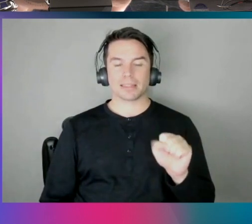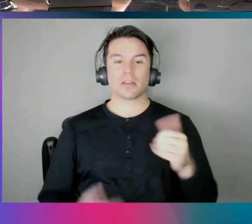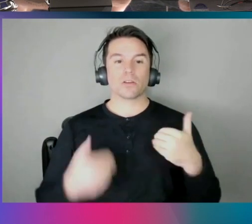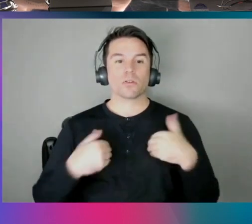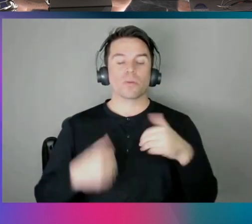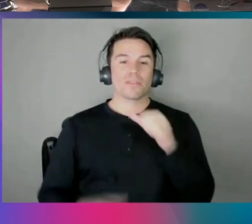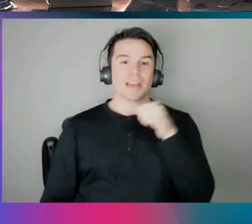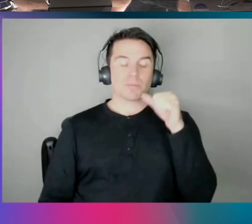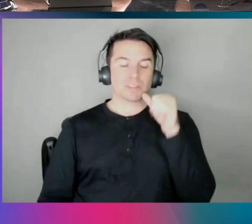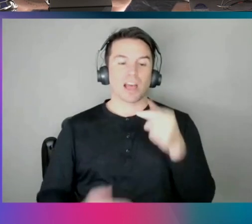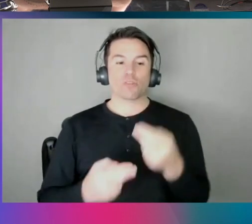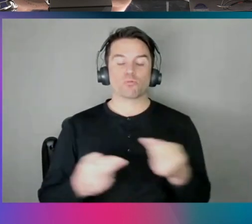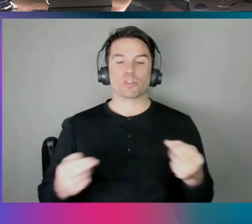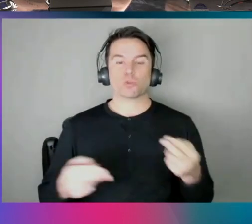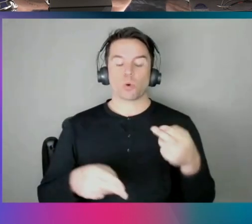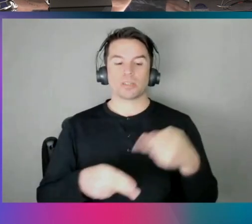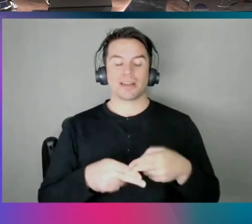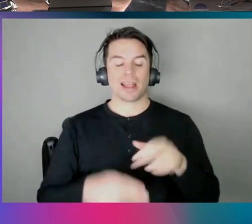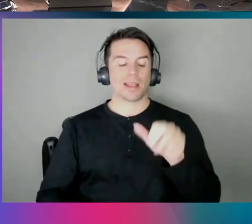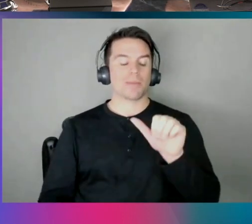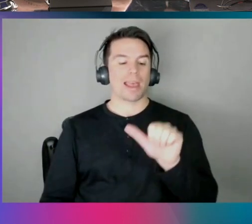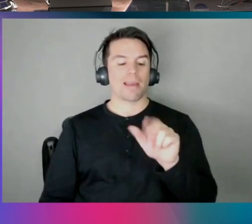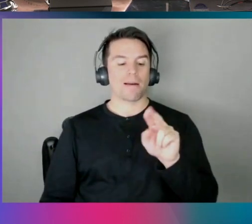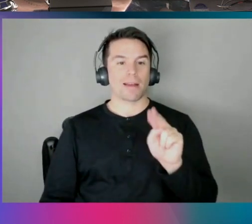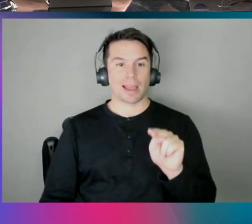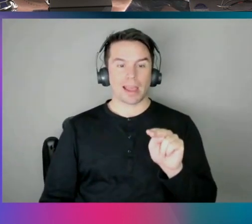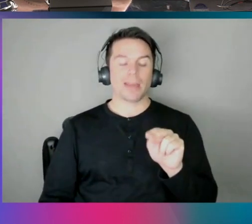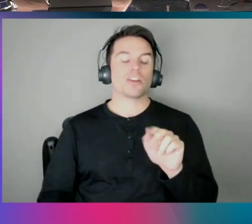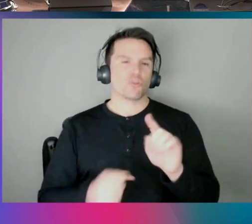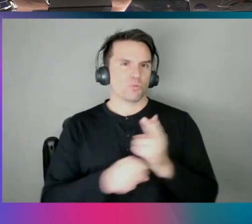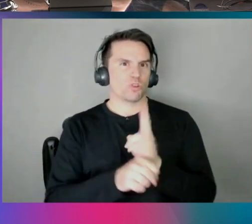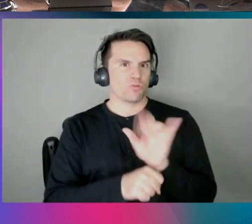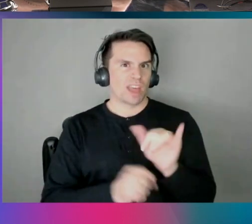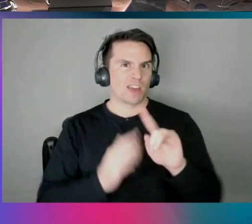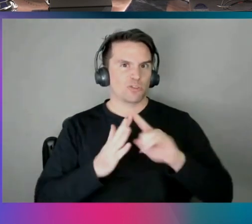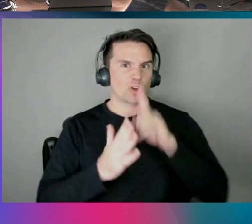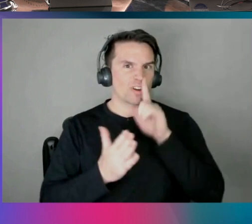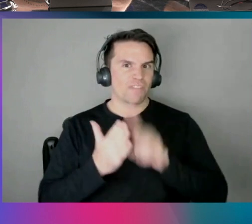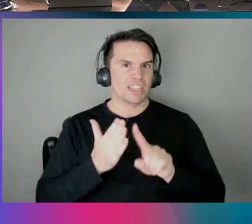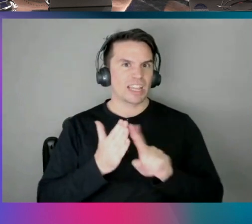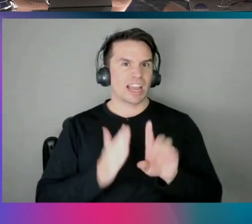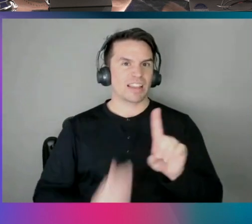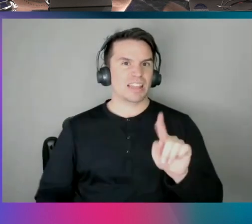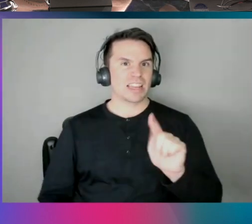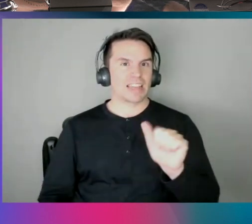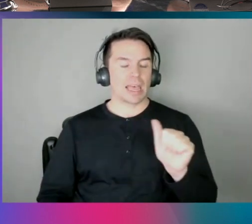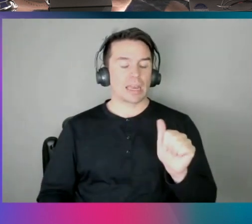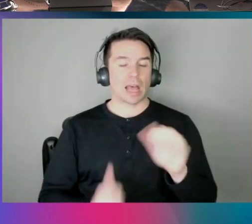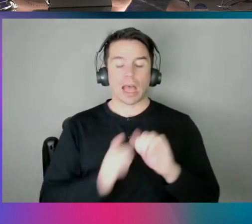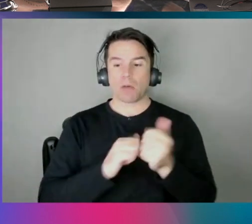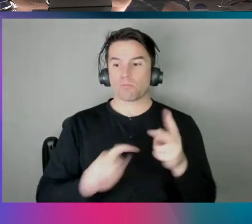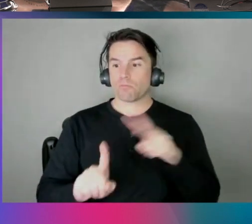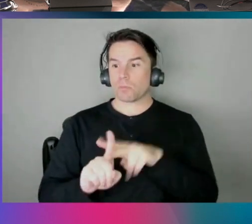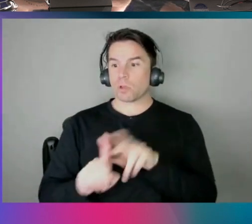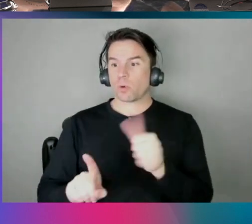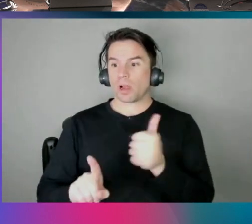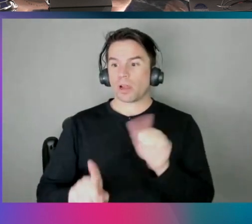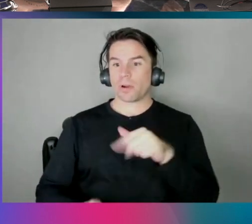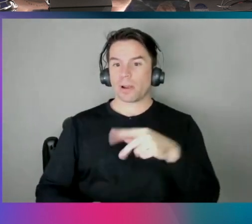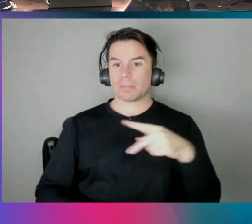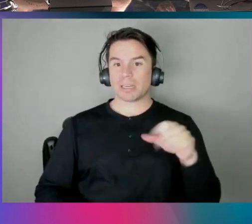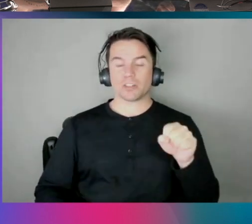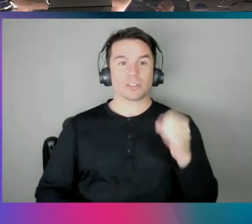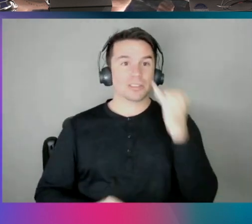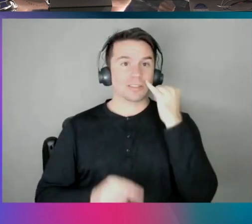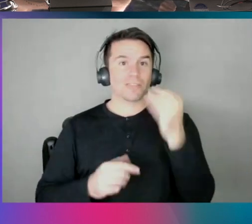can use and then start investigating into the data, start using it into your other applications. Or if you prefer, you can use the command